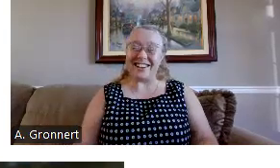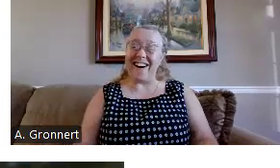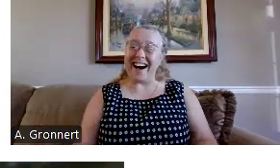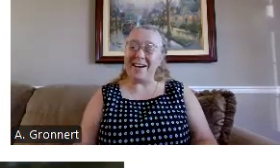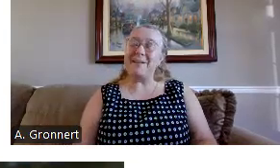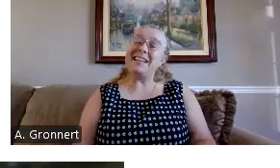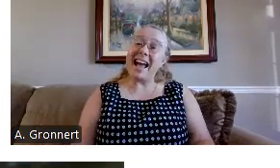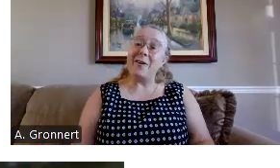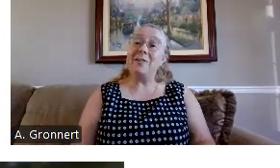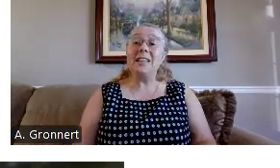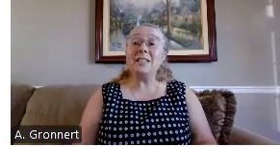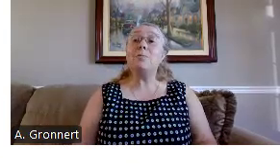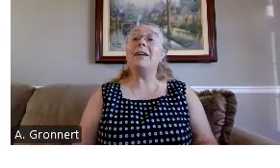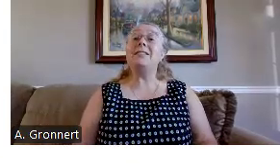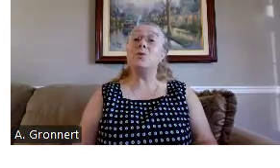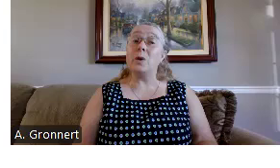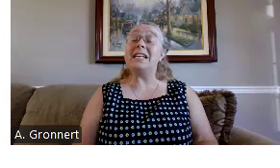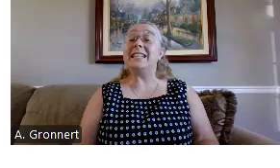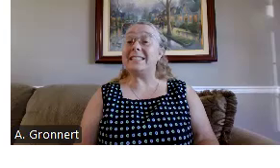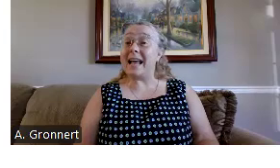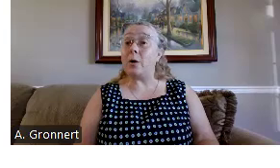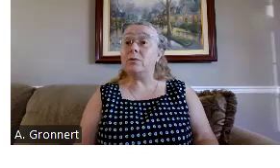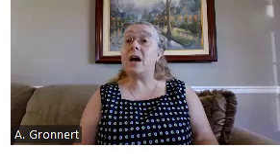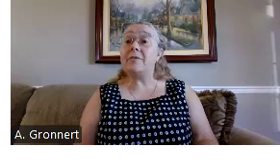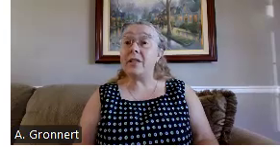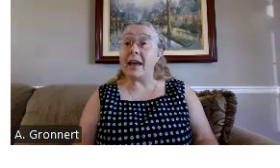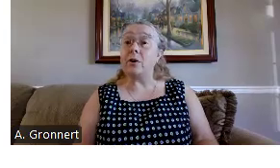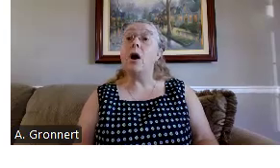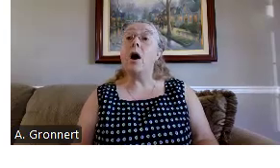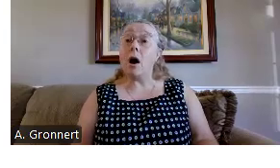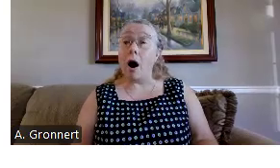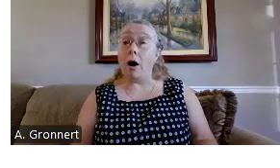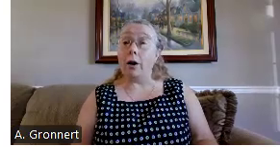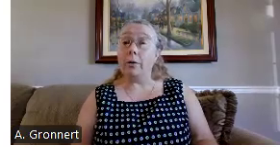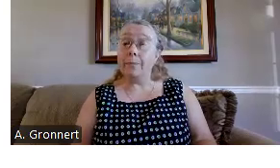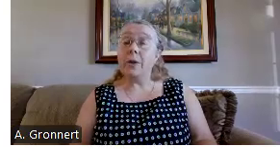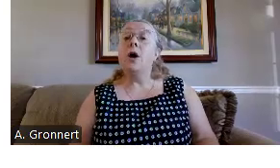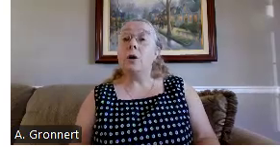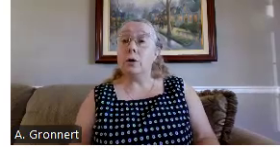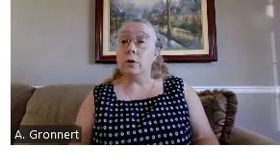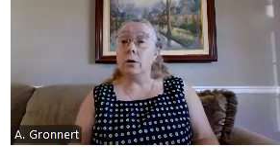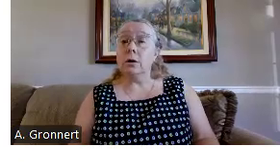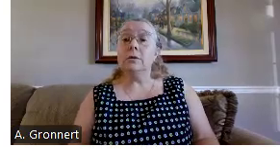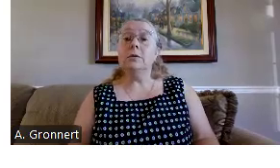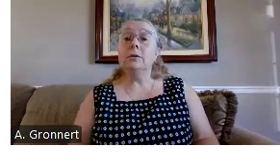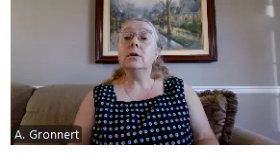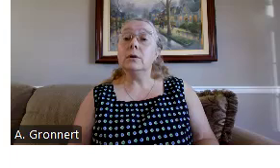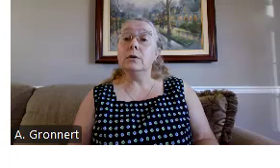Good job. Now let's practice reading the sound of the letter R.